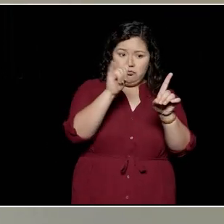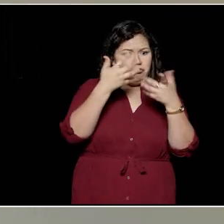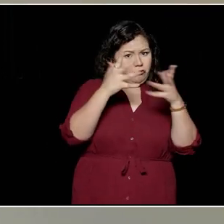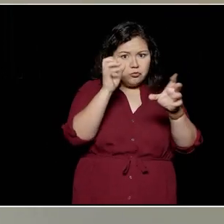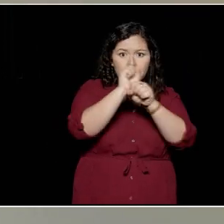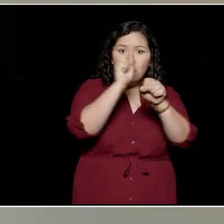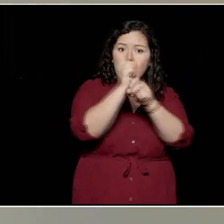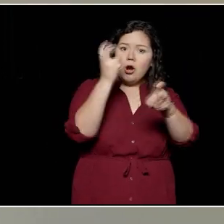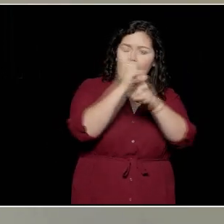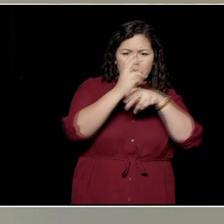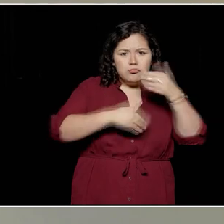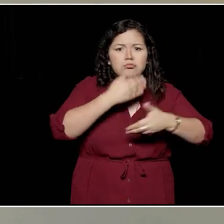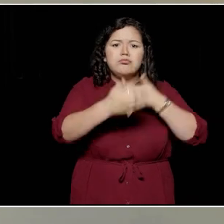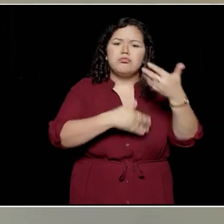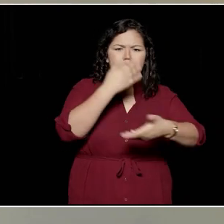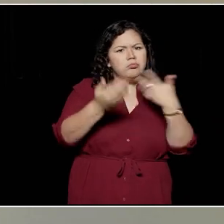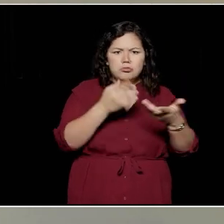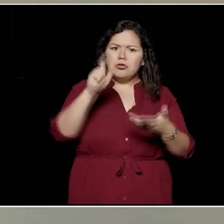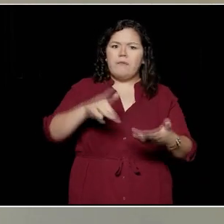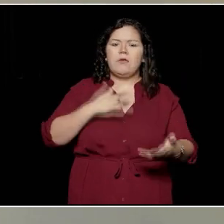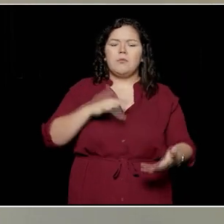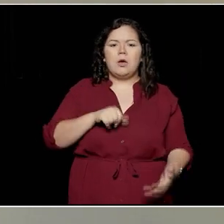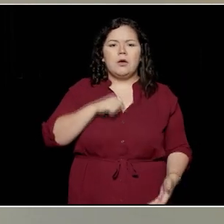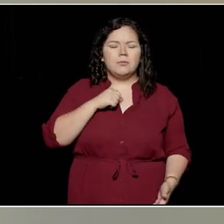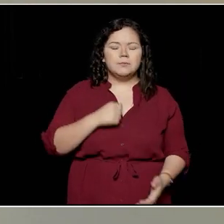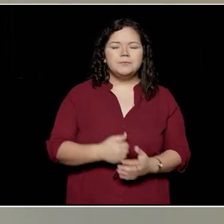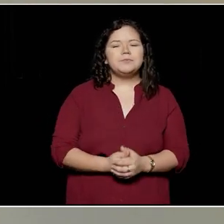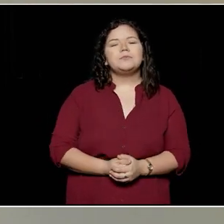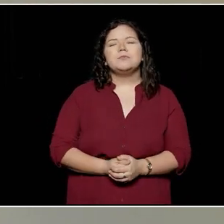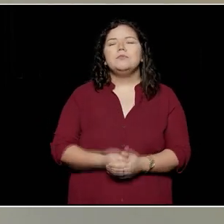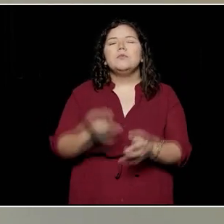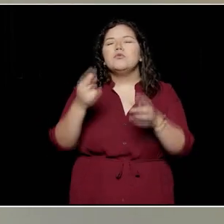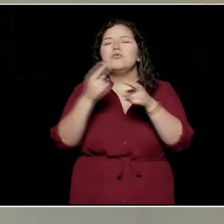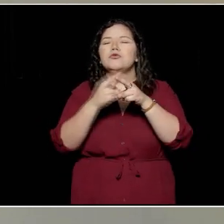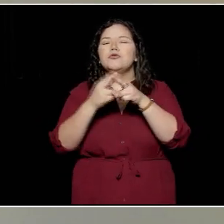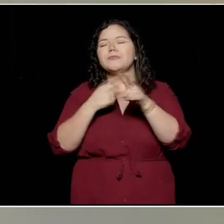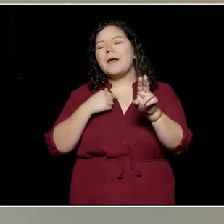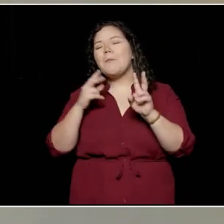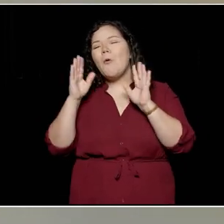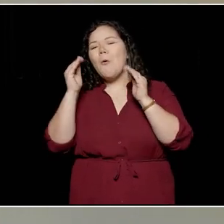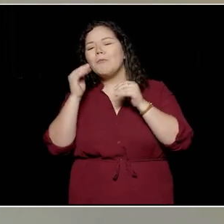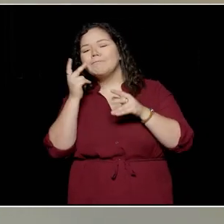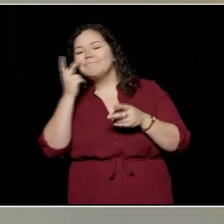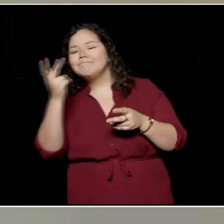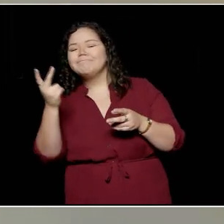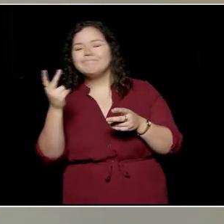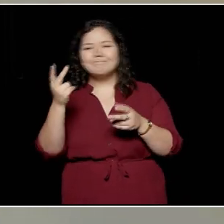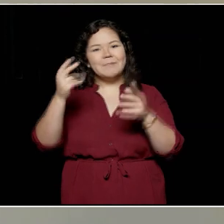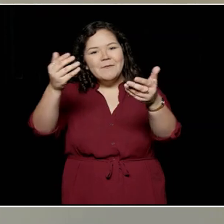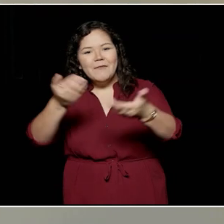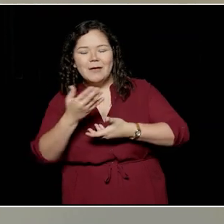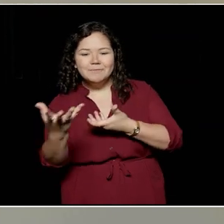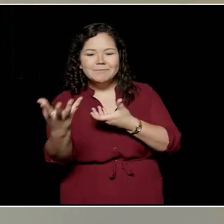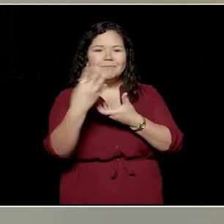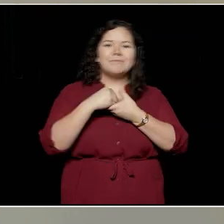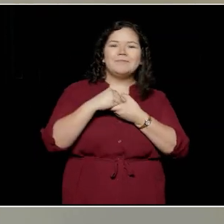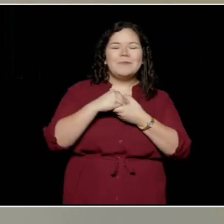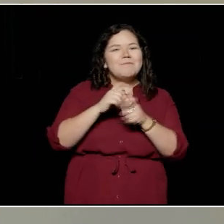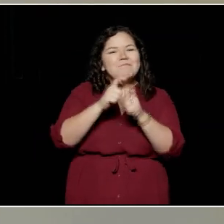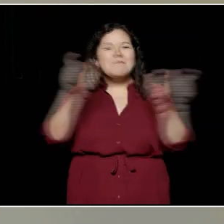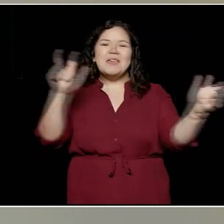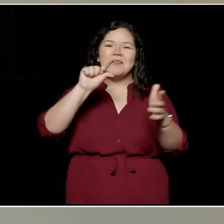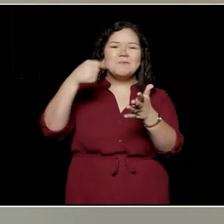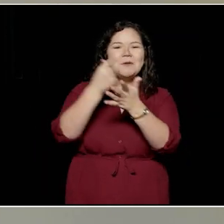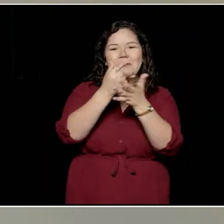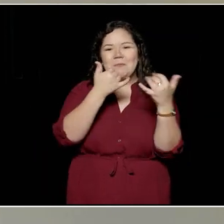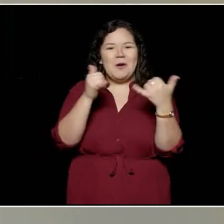work and commitment that have brought you to this moment. At some point just over the horizon, I look forward to inviting you to